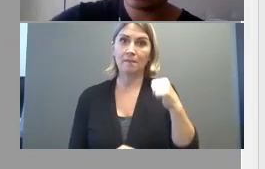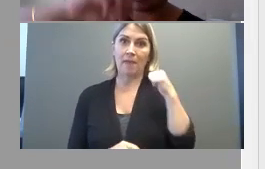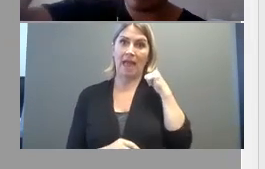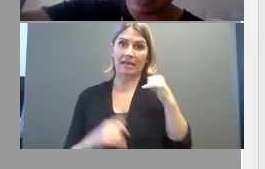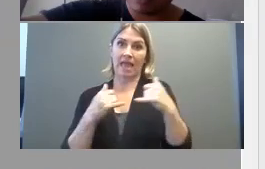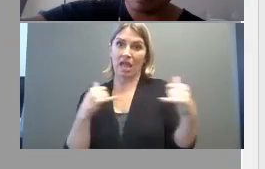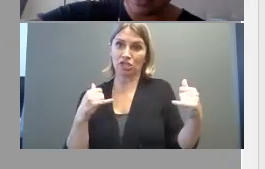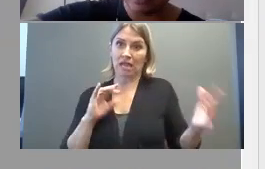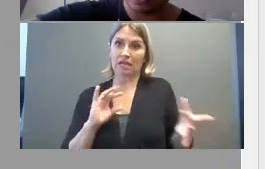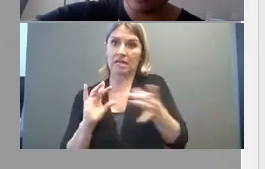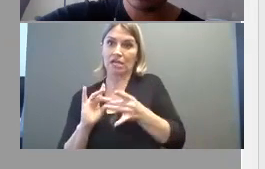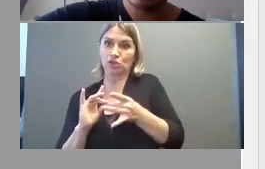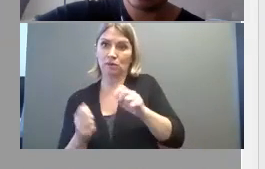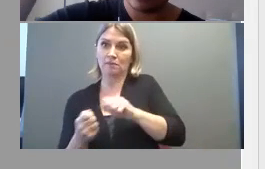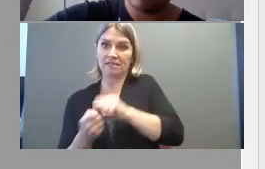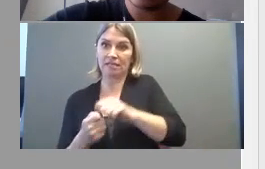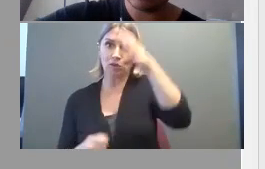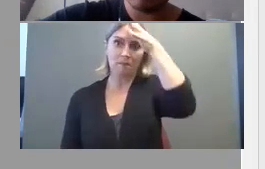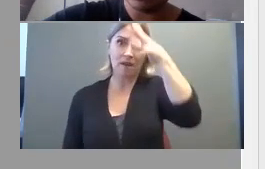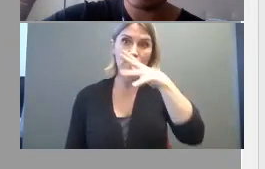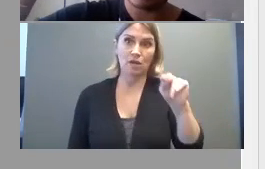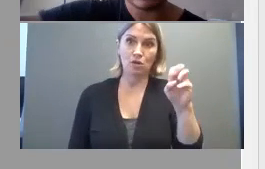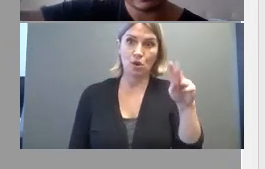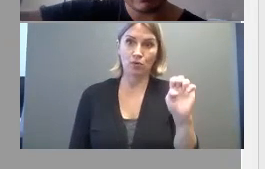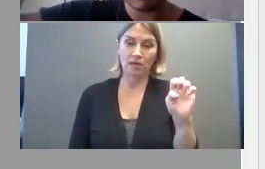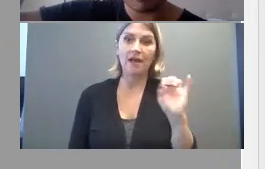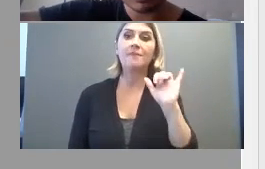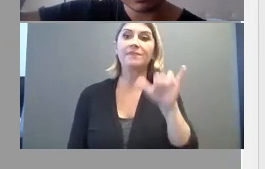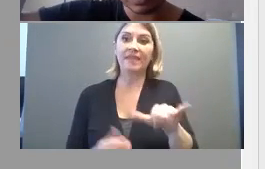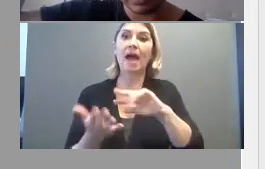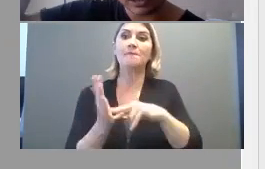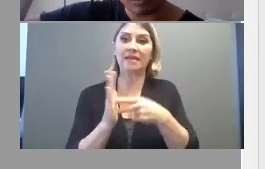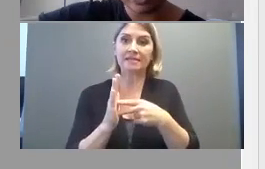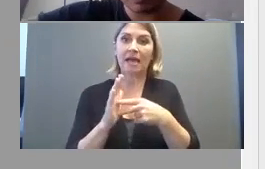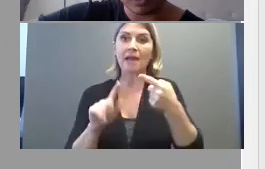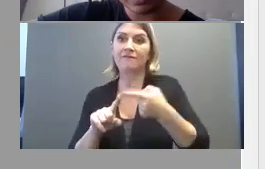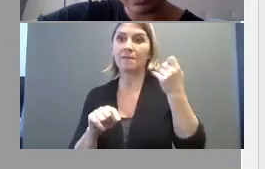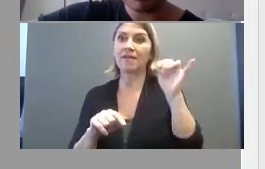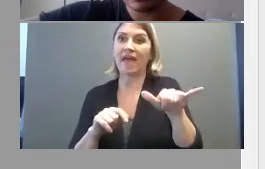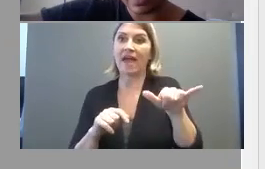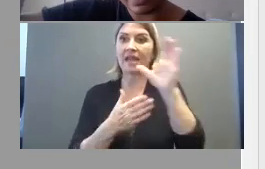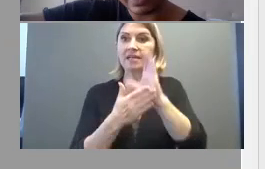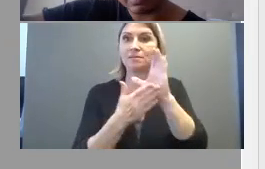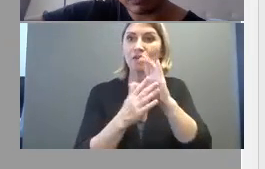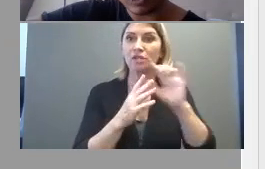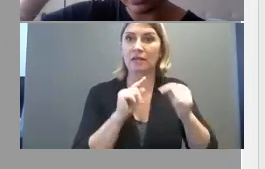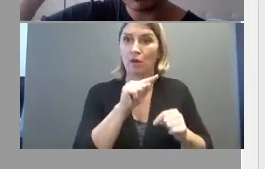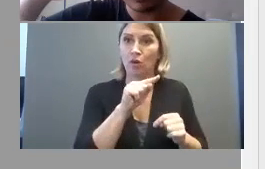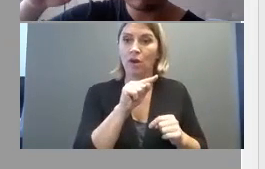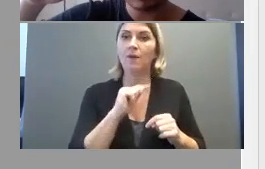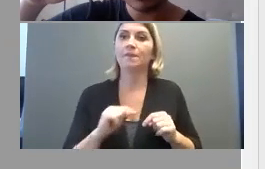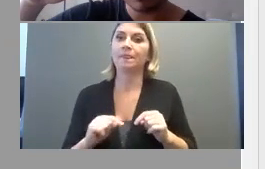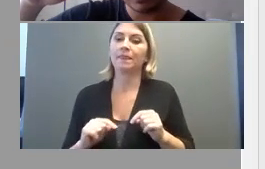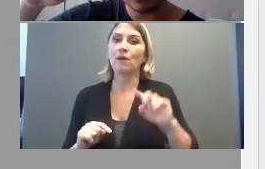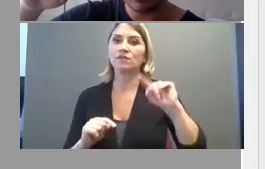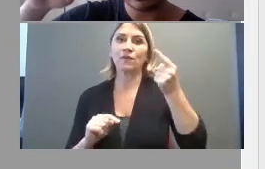that connects to a particular parent node, that obviously means that I came from this exploration policy, and I was